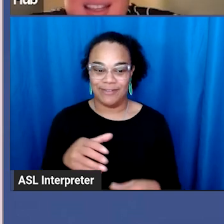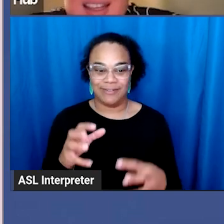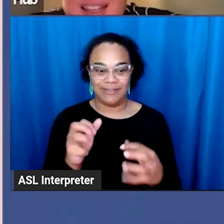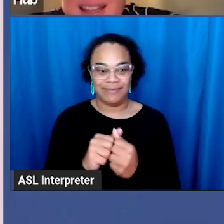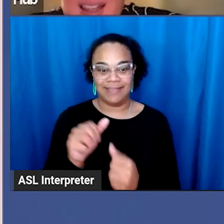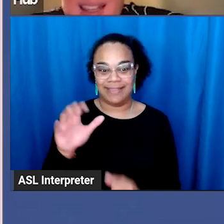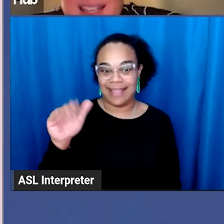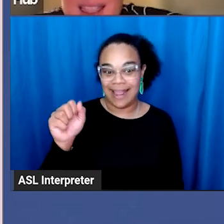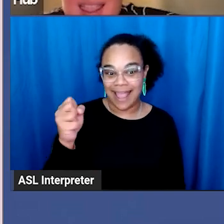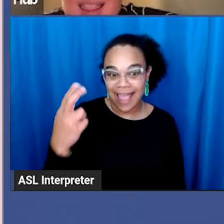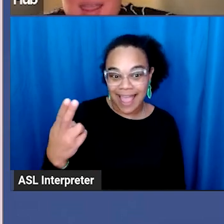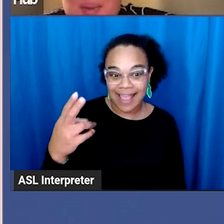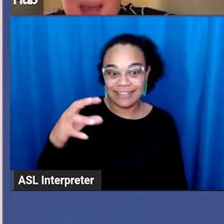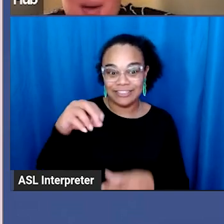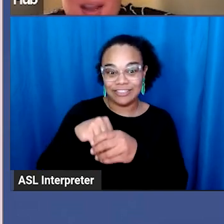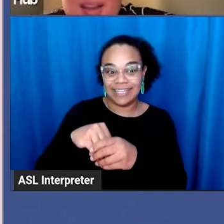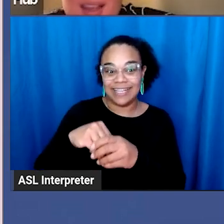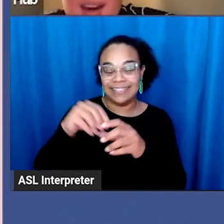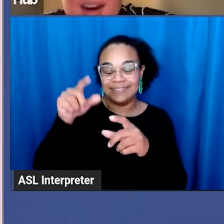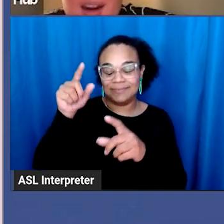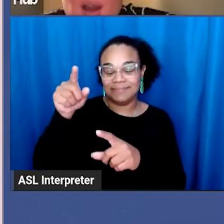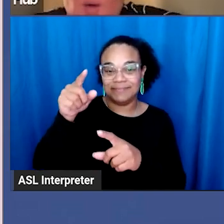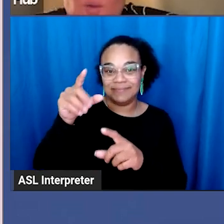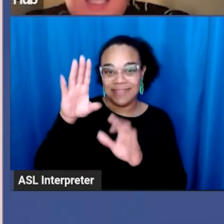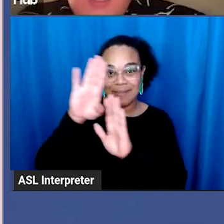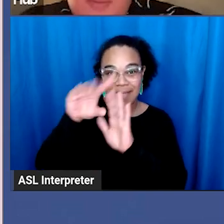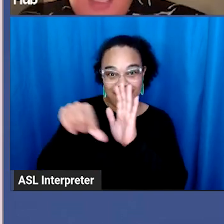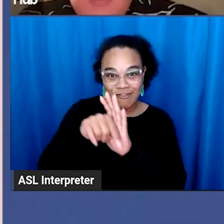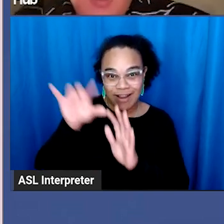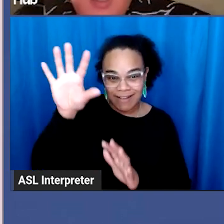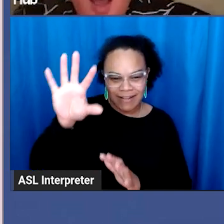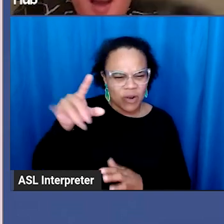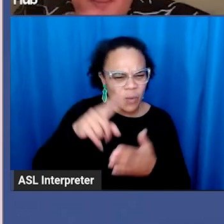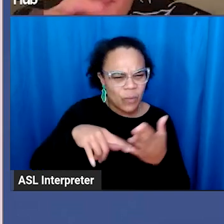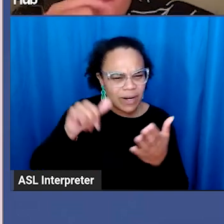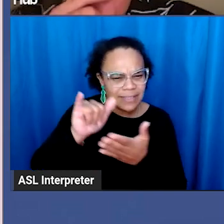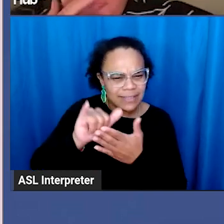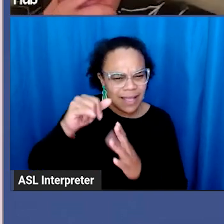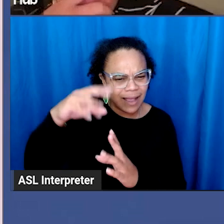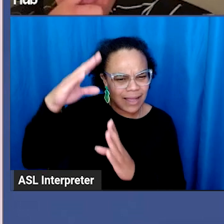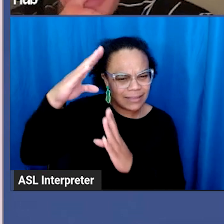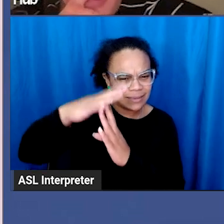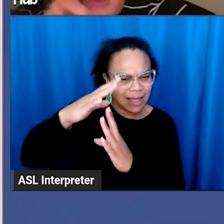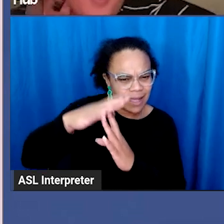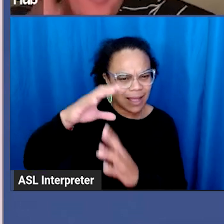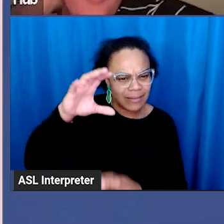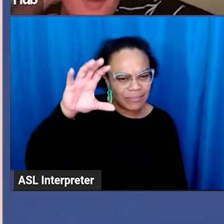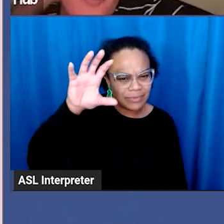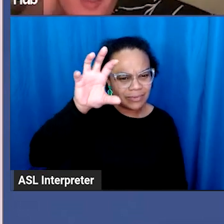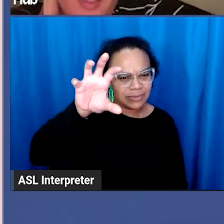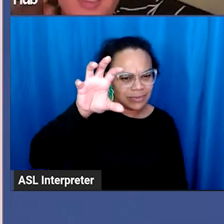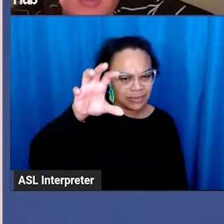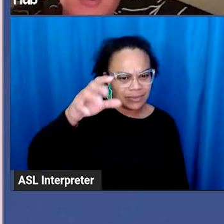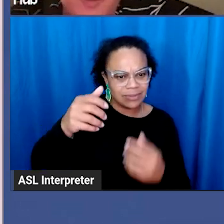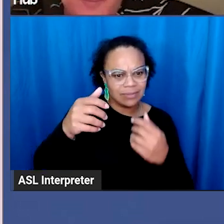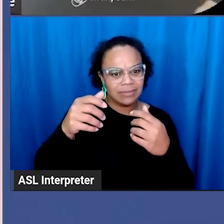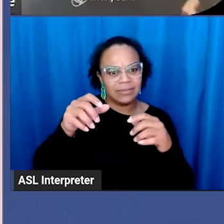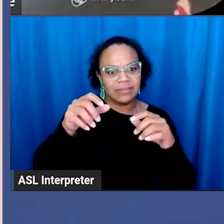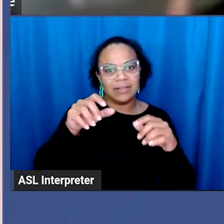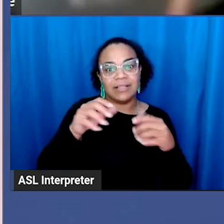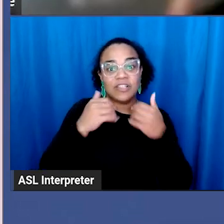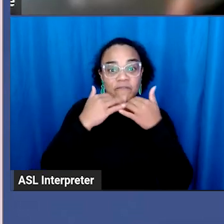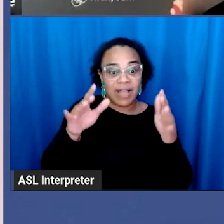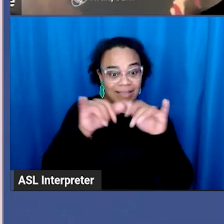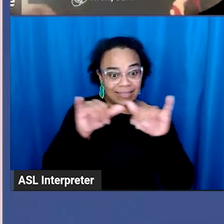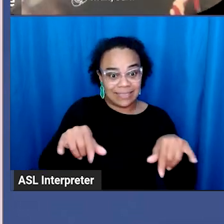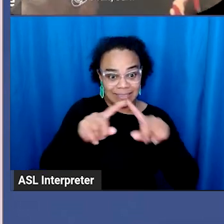in the background there. What is the piece on top above the fuck the system?